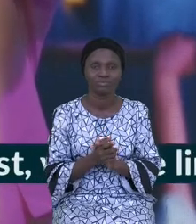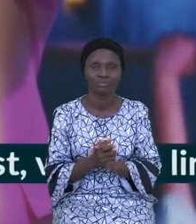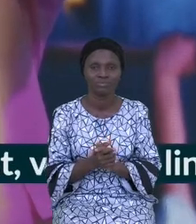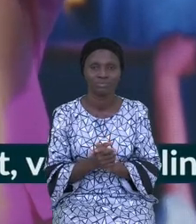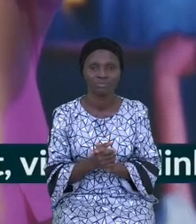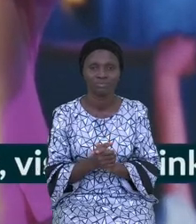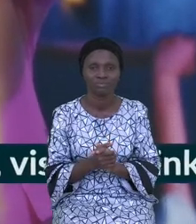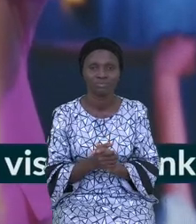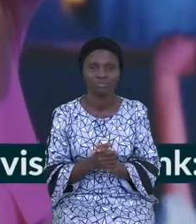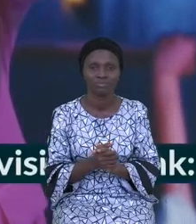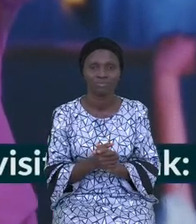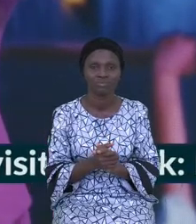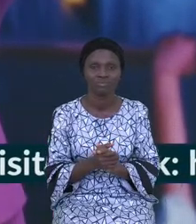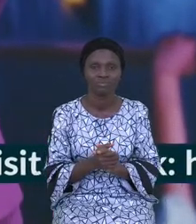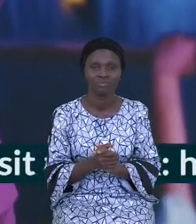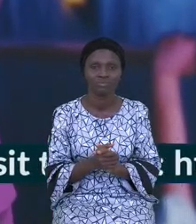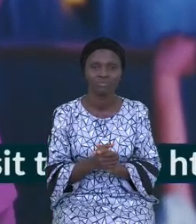I'm waiting.